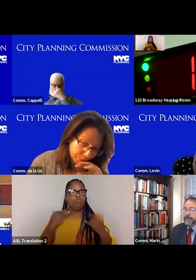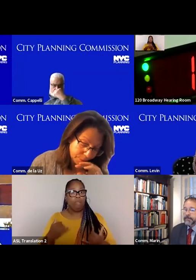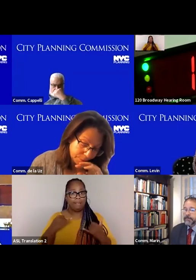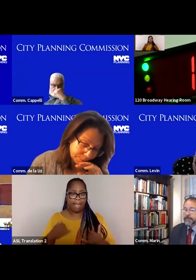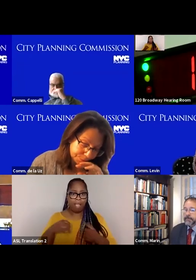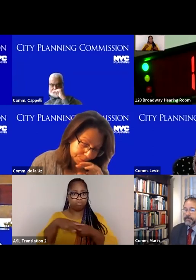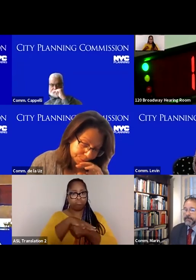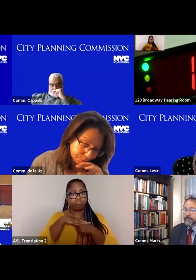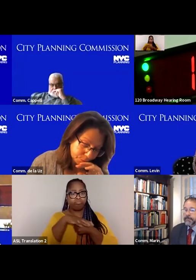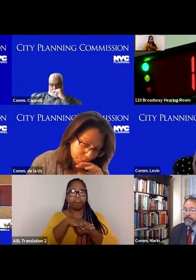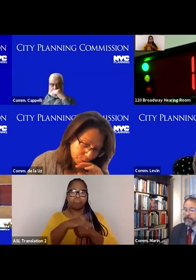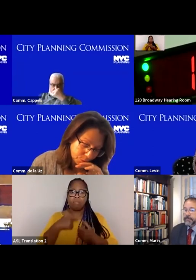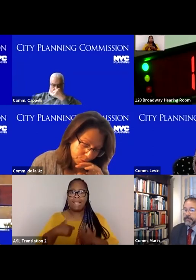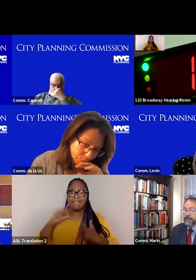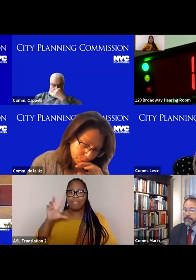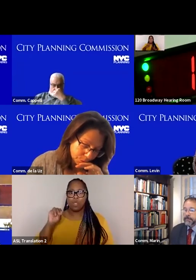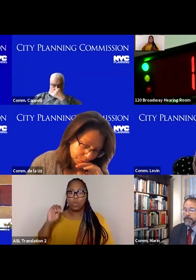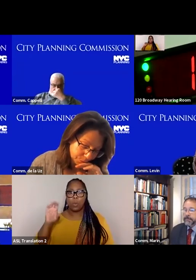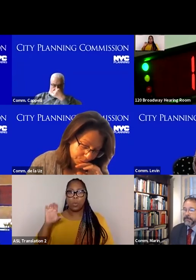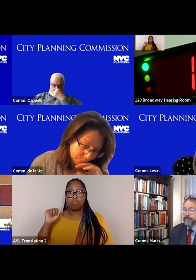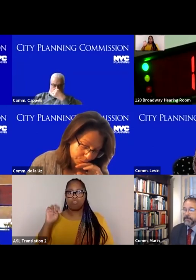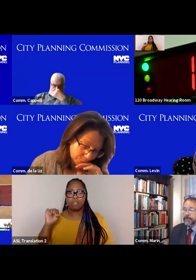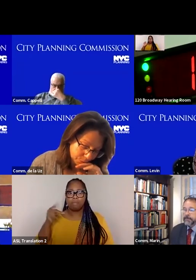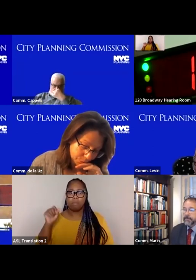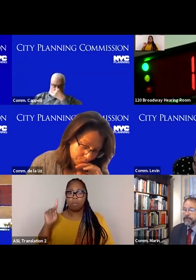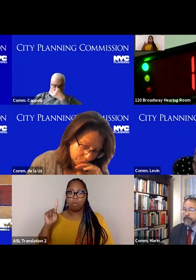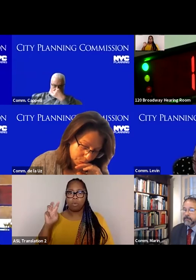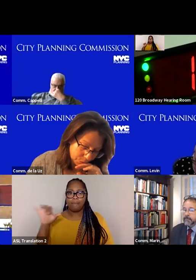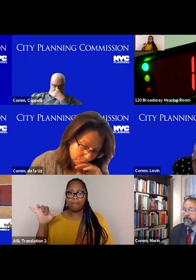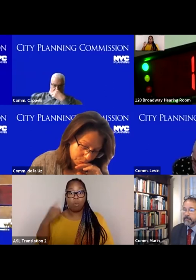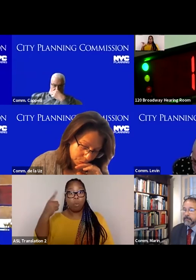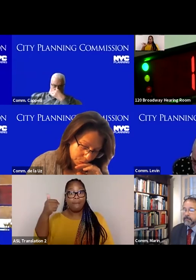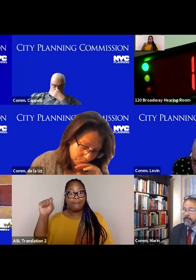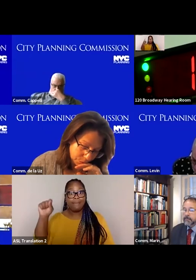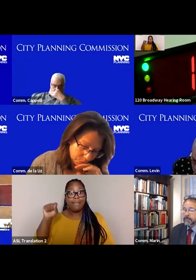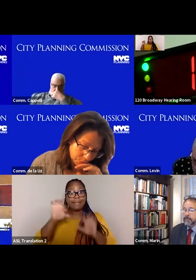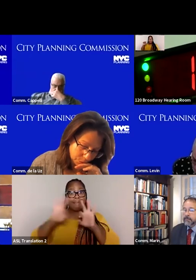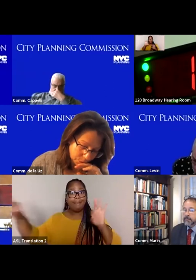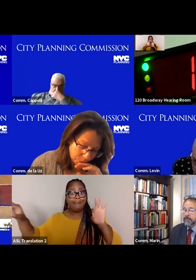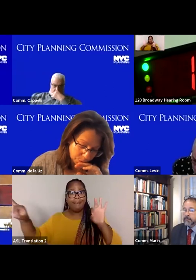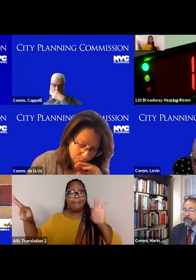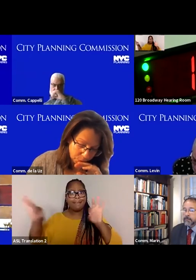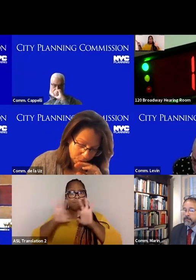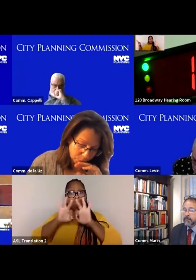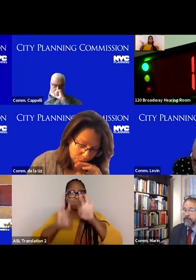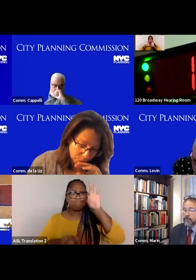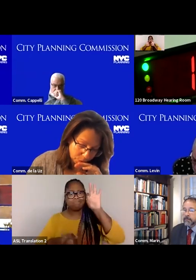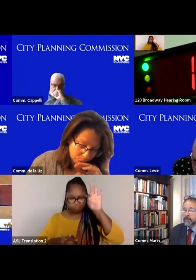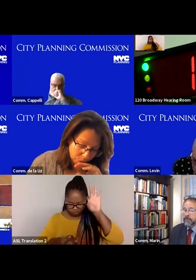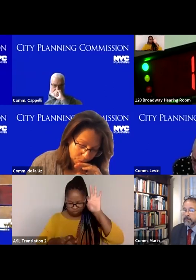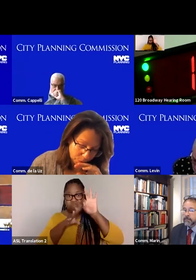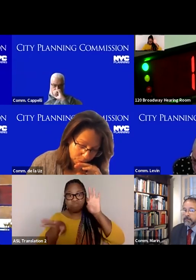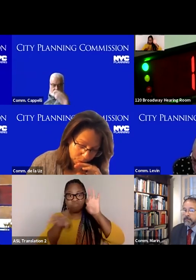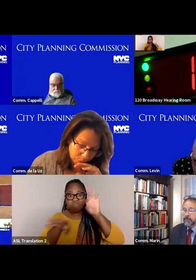a, I live at 30 Ocean Parkway, and there's a gas line that has been ruptured from the heavy truck traffic on our